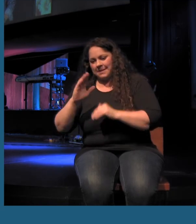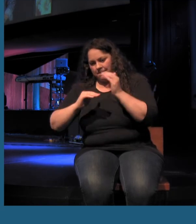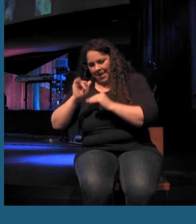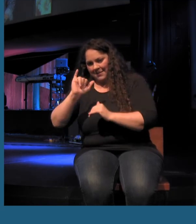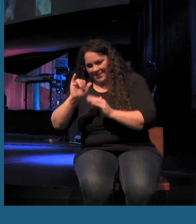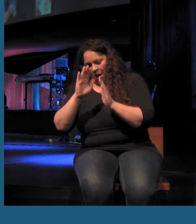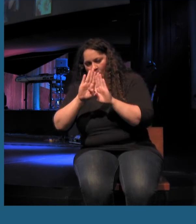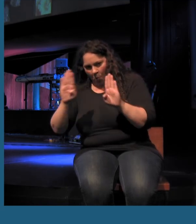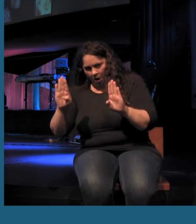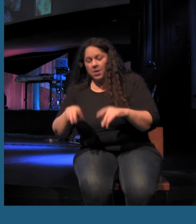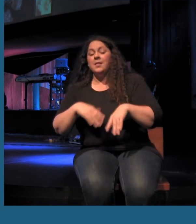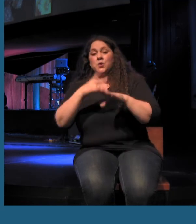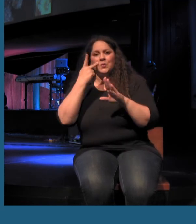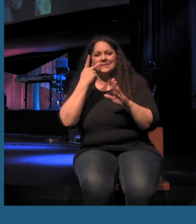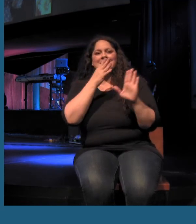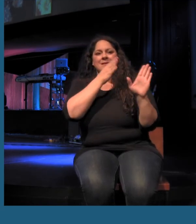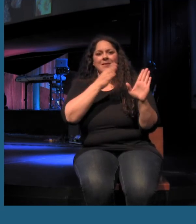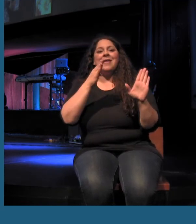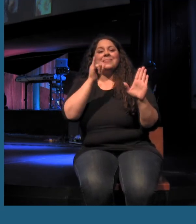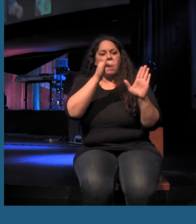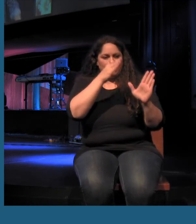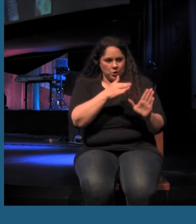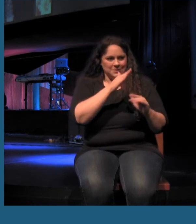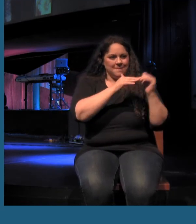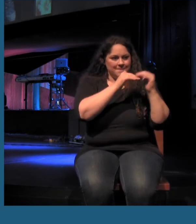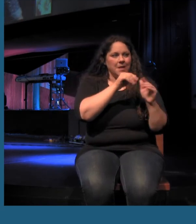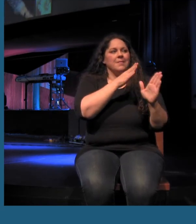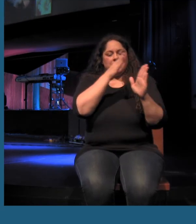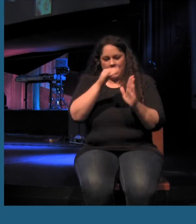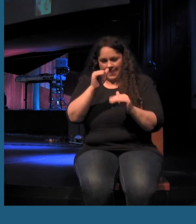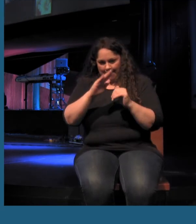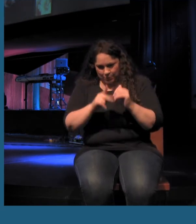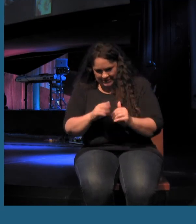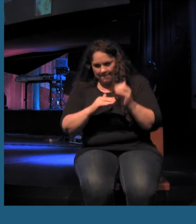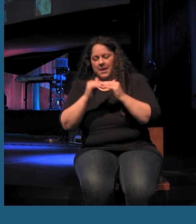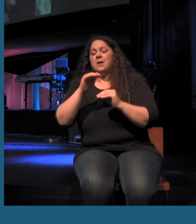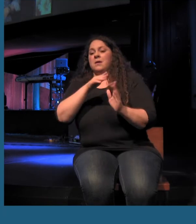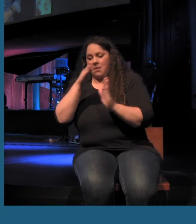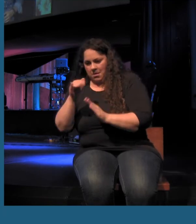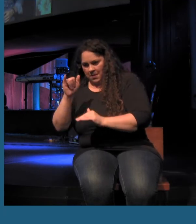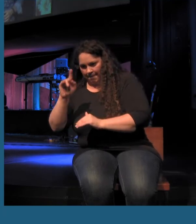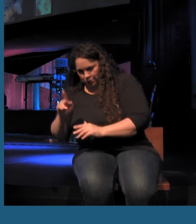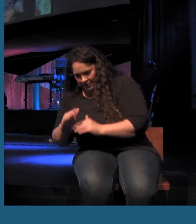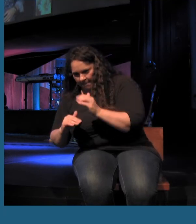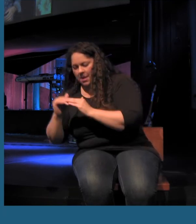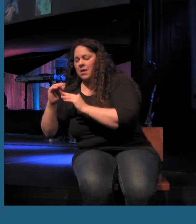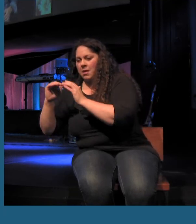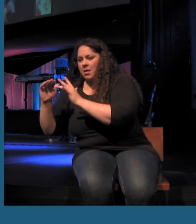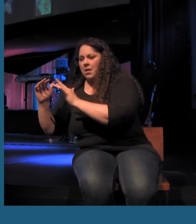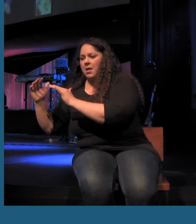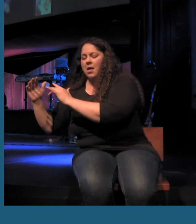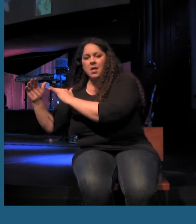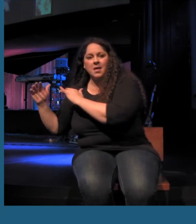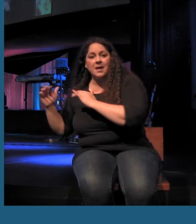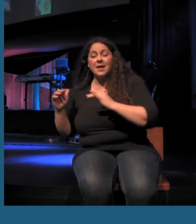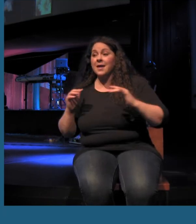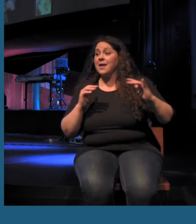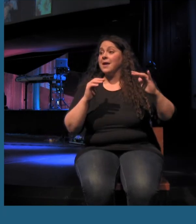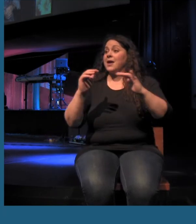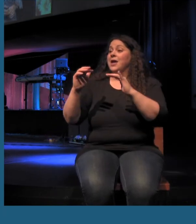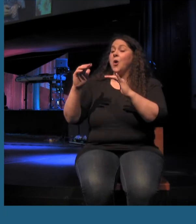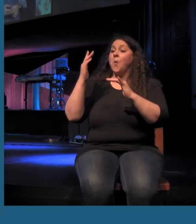this part of the wall. And you begin to see how Nehemiah consolidated the people to get this great work